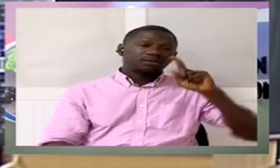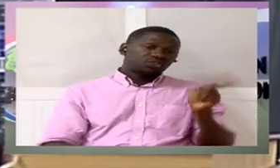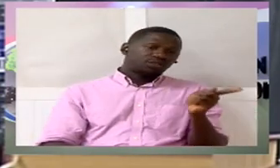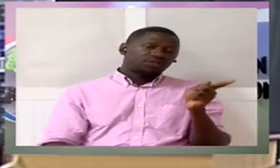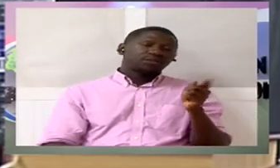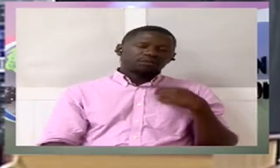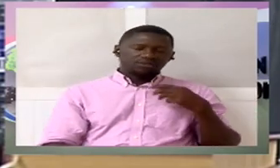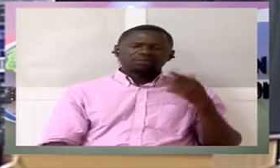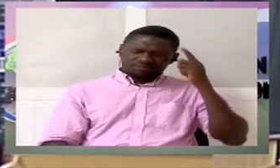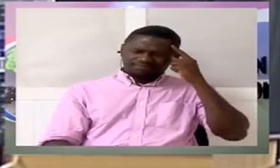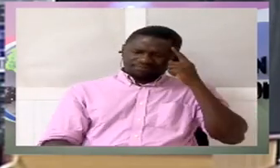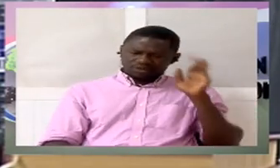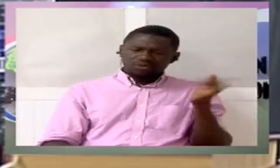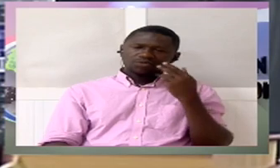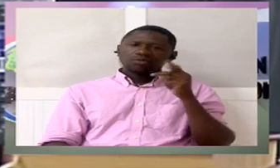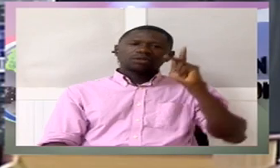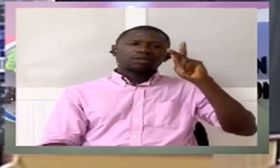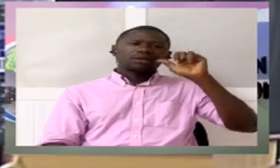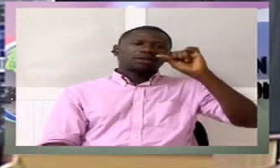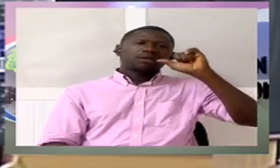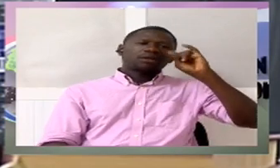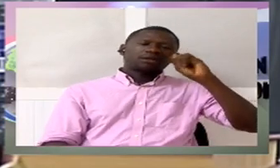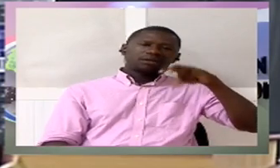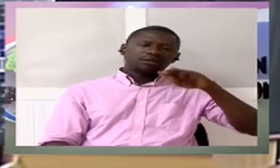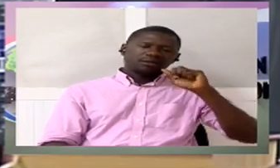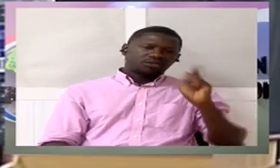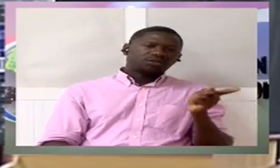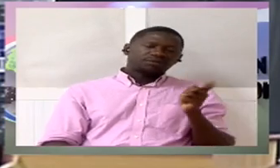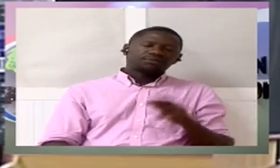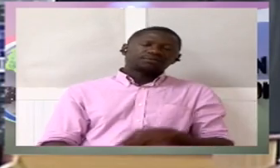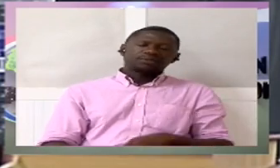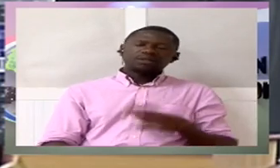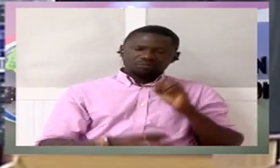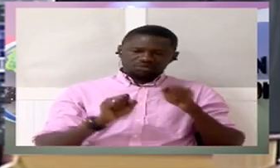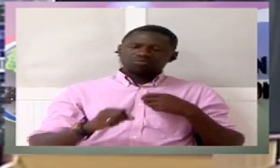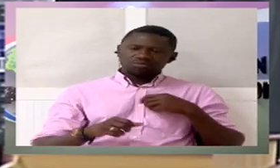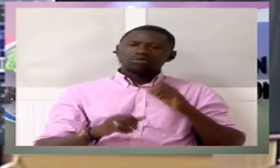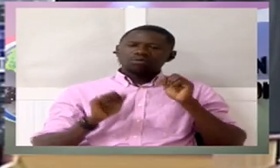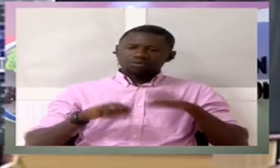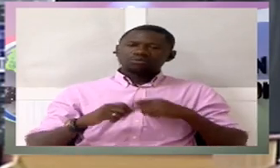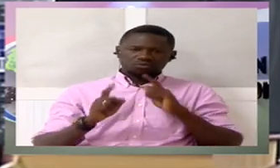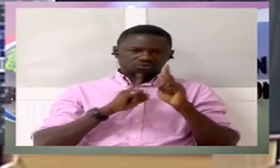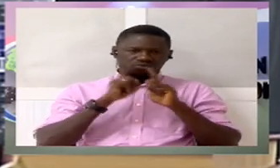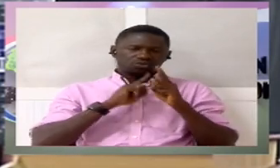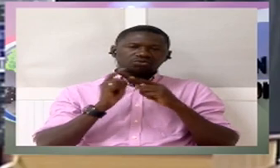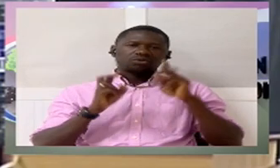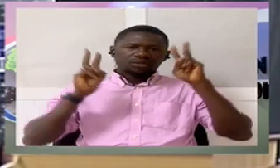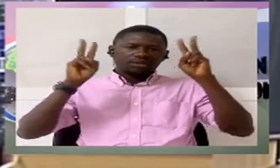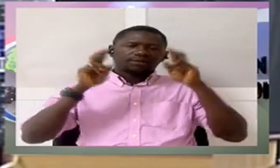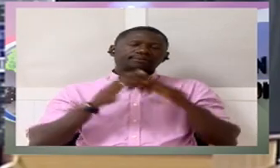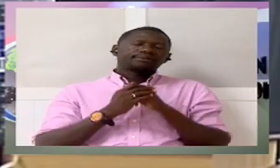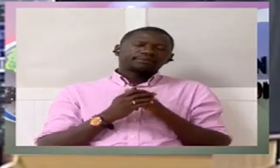Kiang. Ntarataje. If I get there, Sekeno nai diam. It could be I would be able to speak to him. Ntarata Kiang. Then I went to